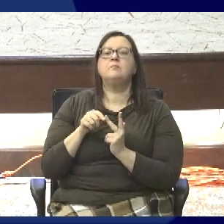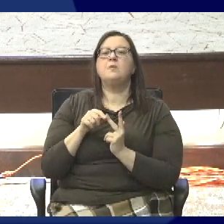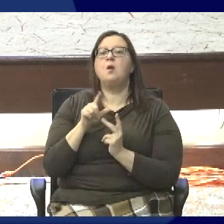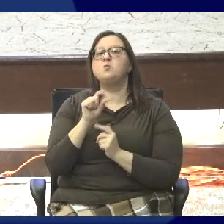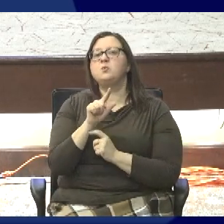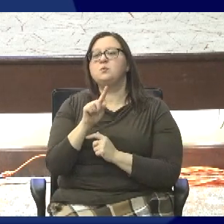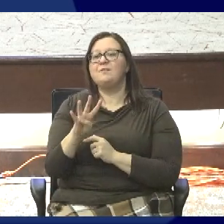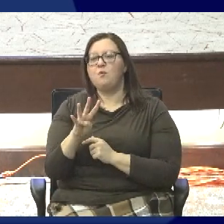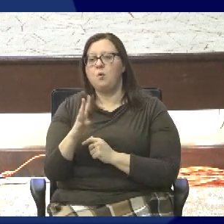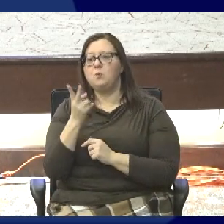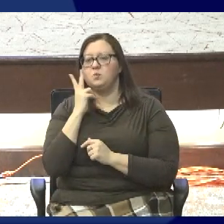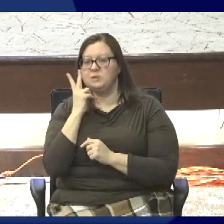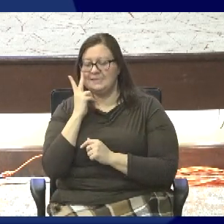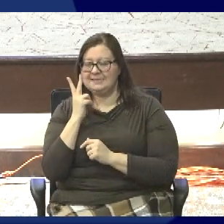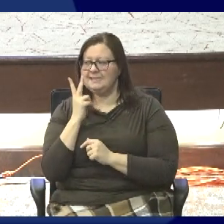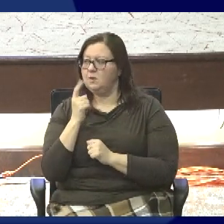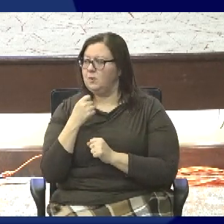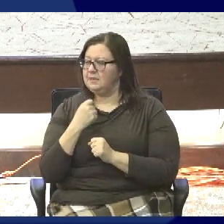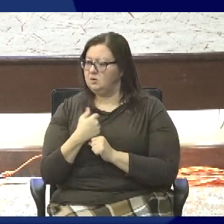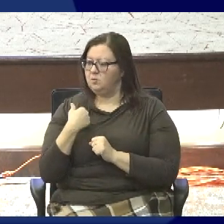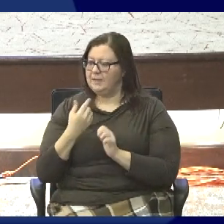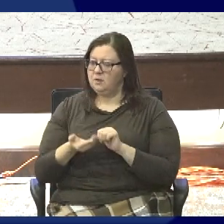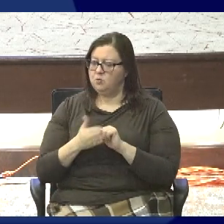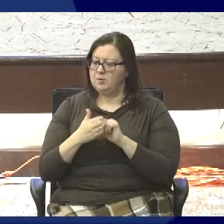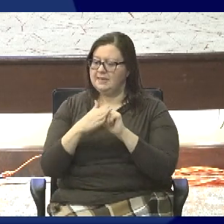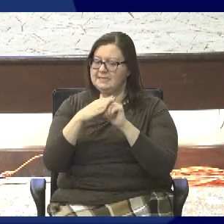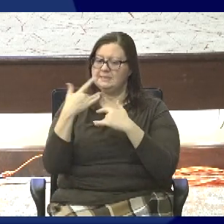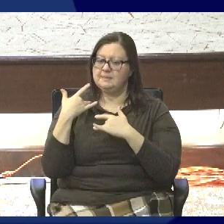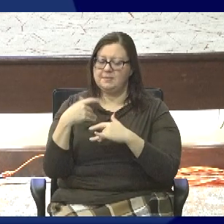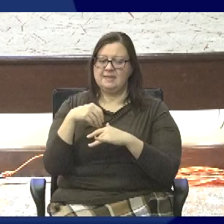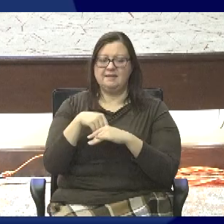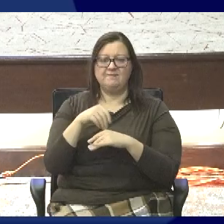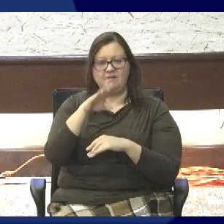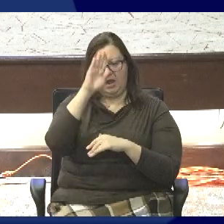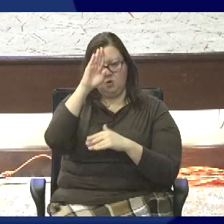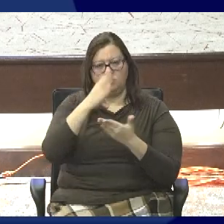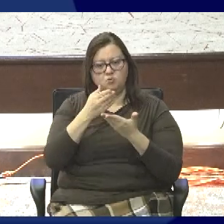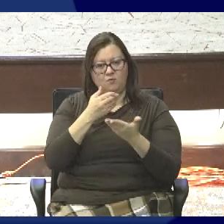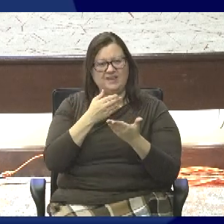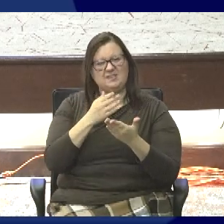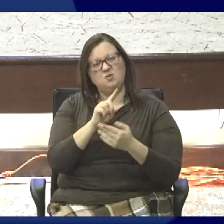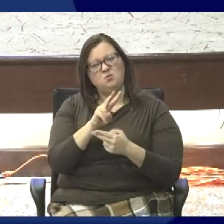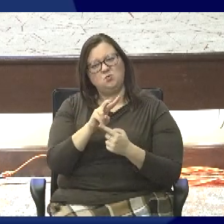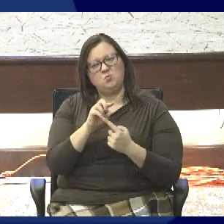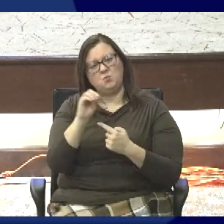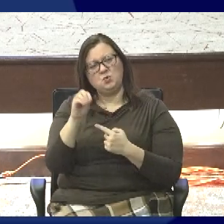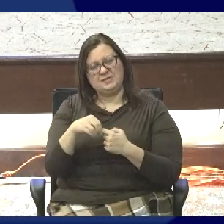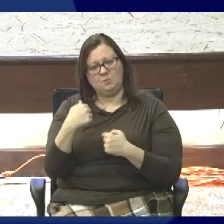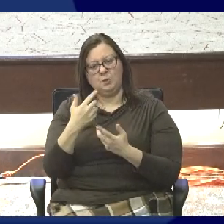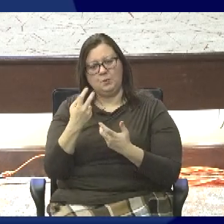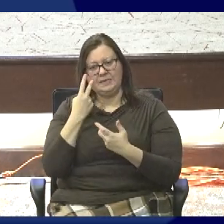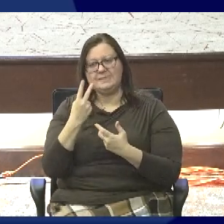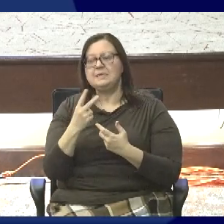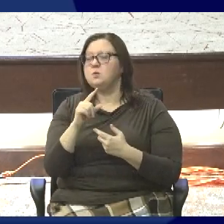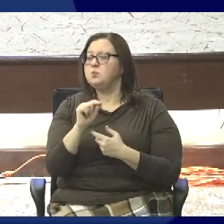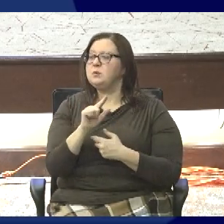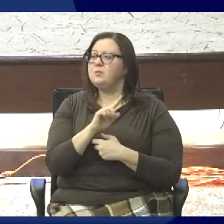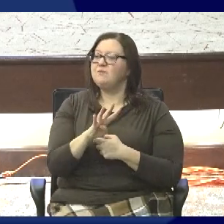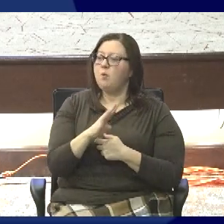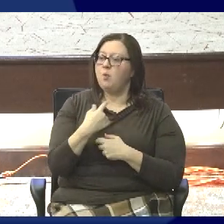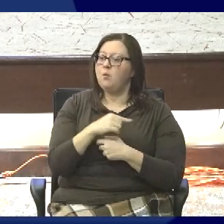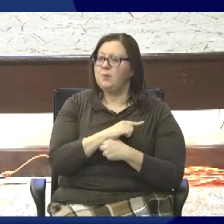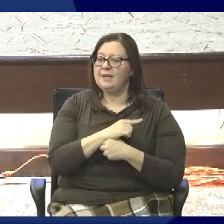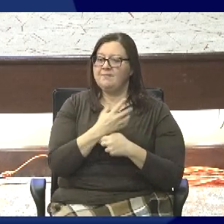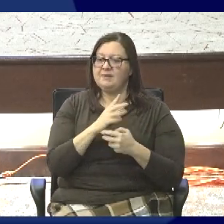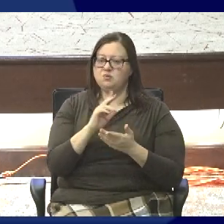we were increasing year over year. That is typical in the fire service, about 2 to 6% is what we'd expect to see. Interesting, in 2024, we